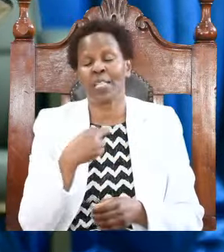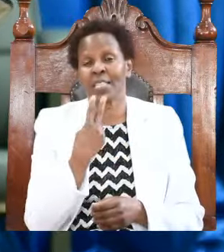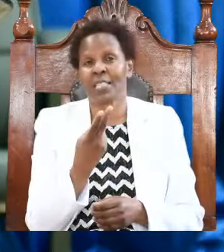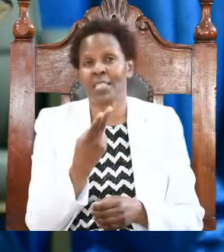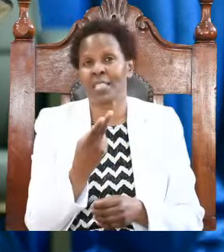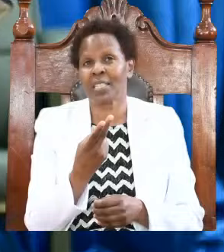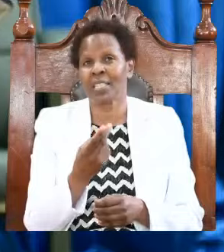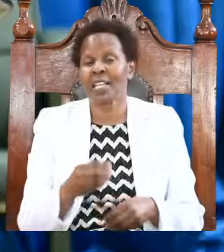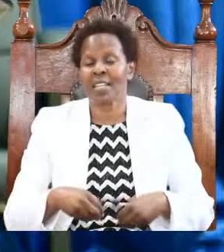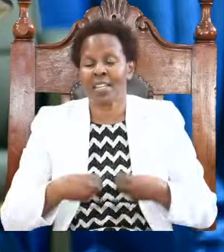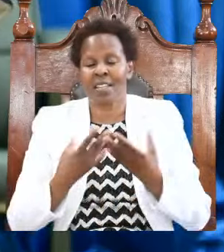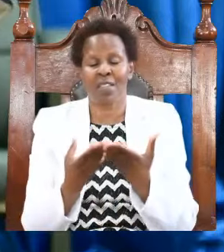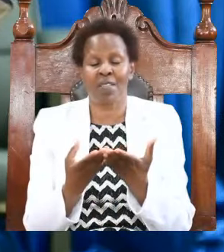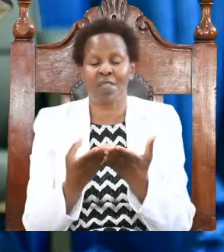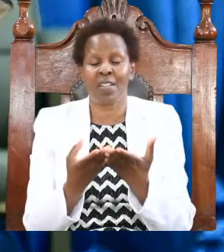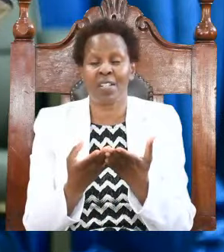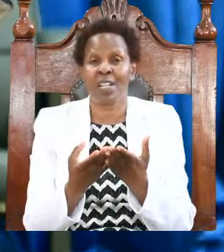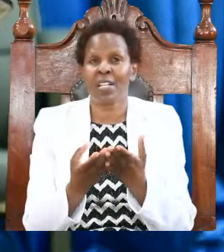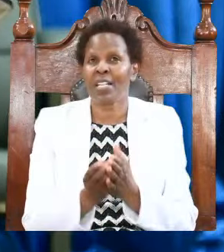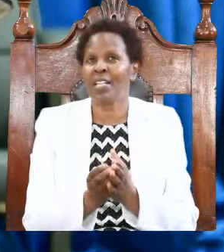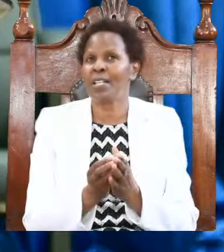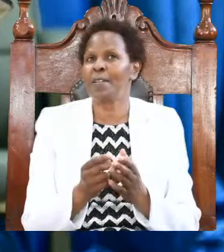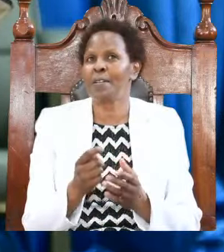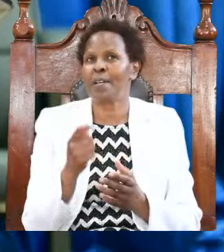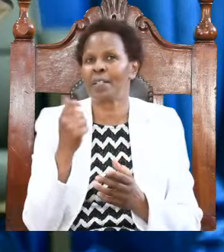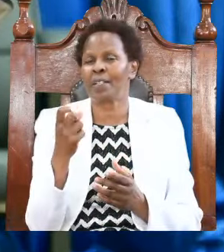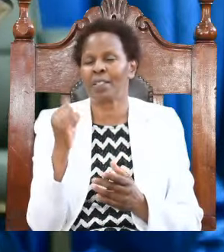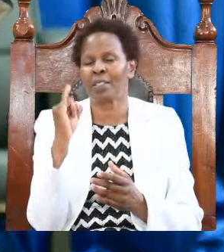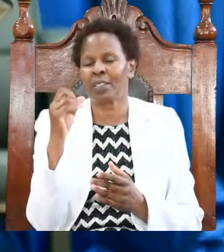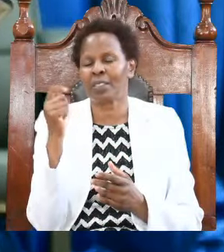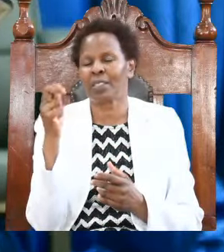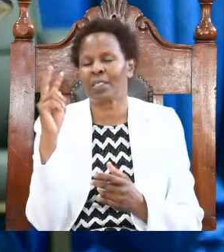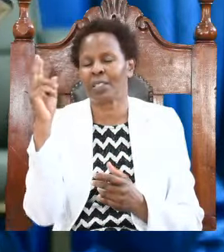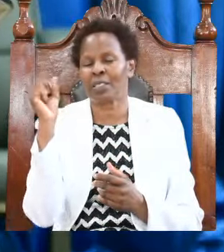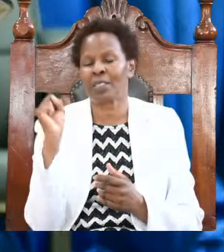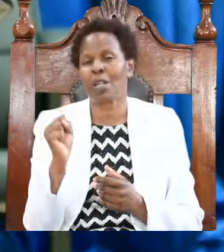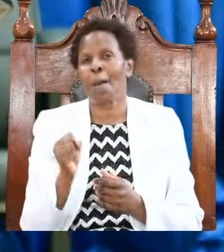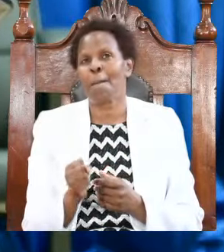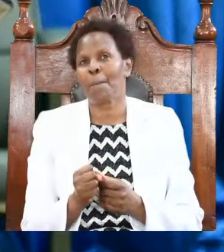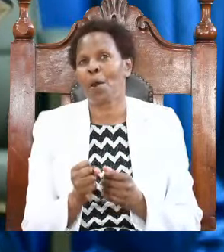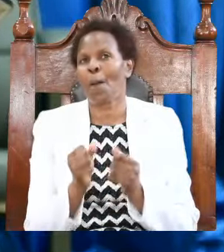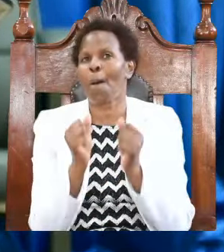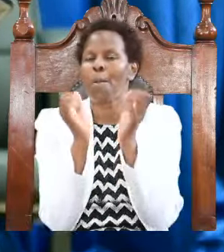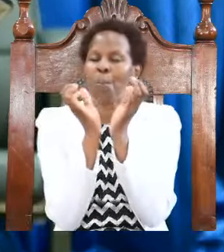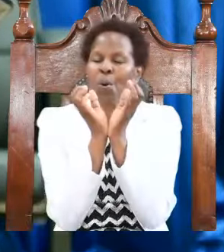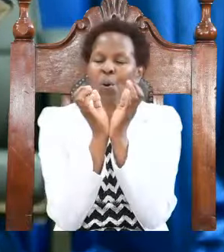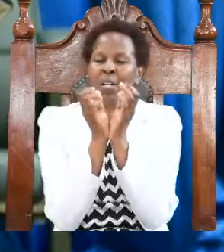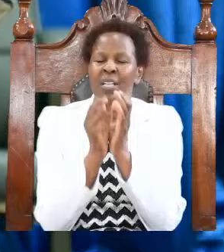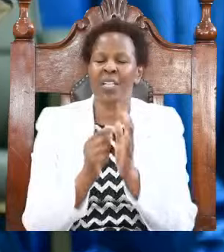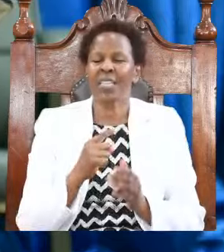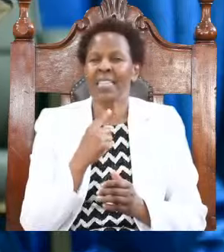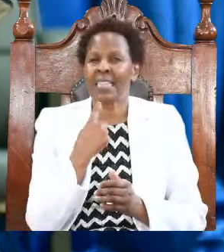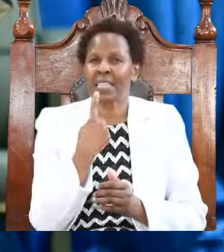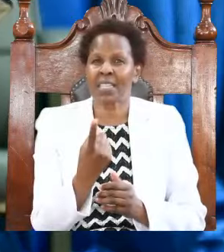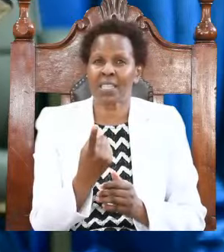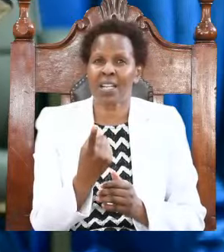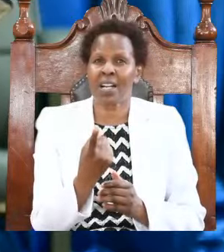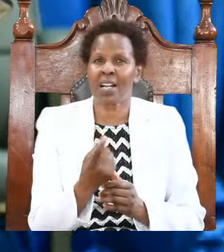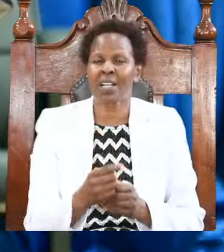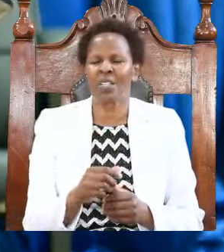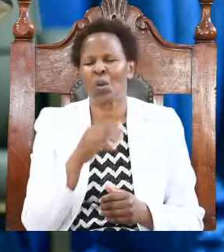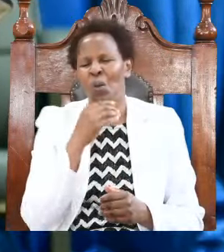being given, in the book of Titus by Paul, he's already instructing a community. You know, older women, men